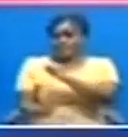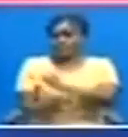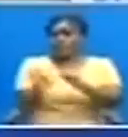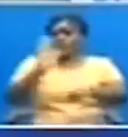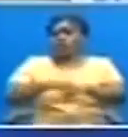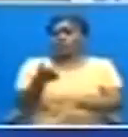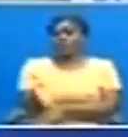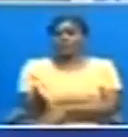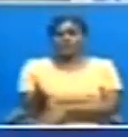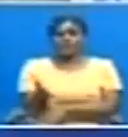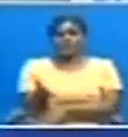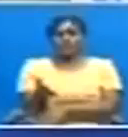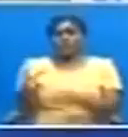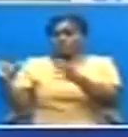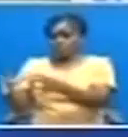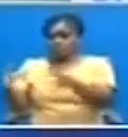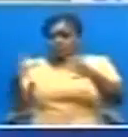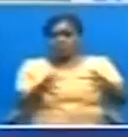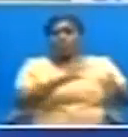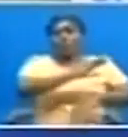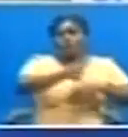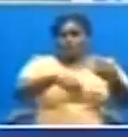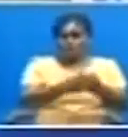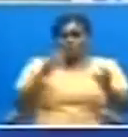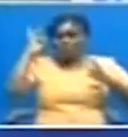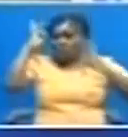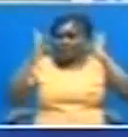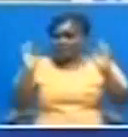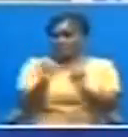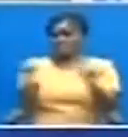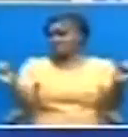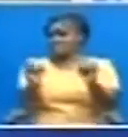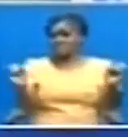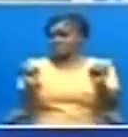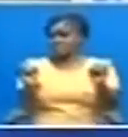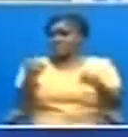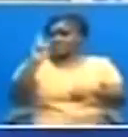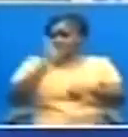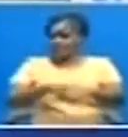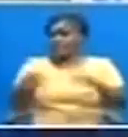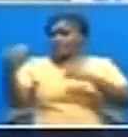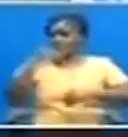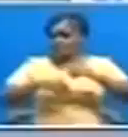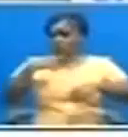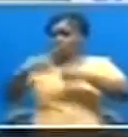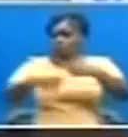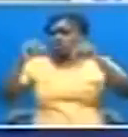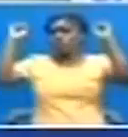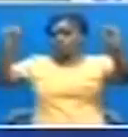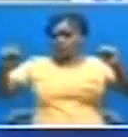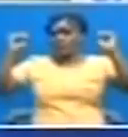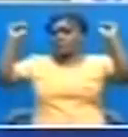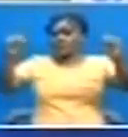jambo hili. Vyama vyote visiwe na wasiwasi katika zoezi hili, waendelee na